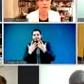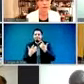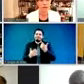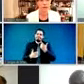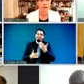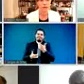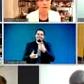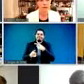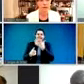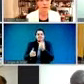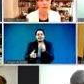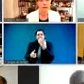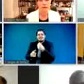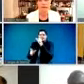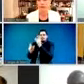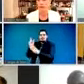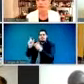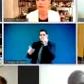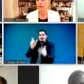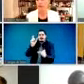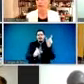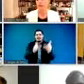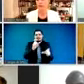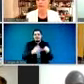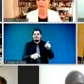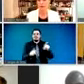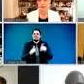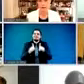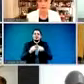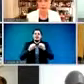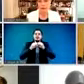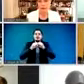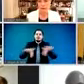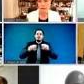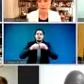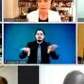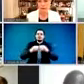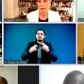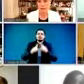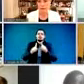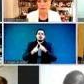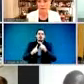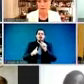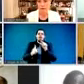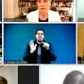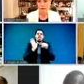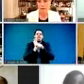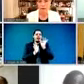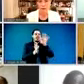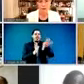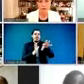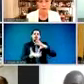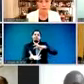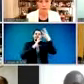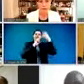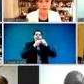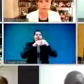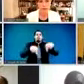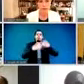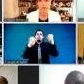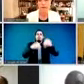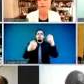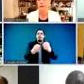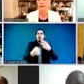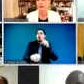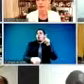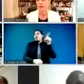because women, like in all cultures, as well as Islam, are safe. And if they want to practice any kind of activity,